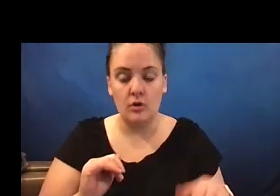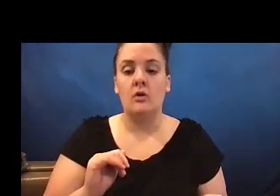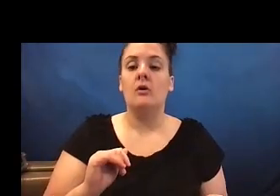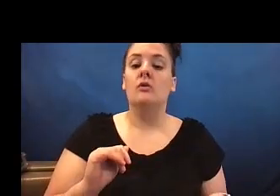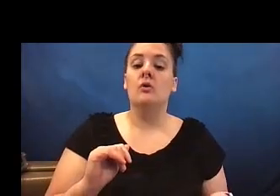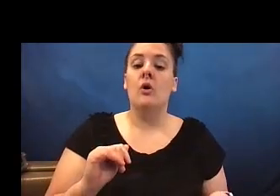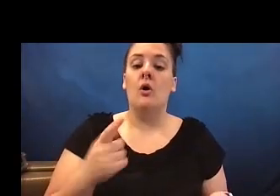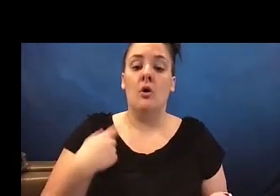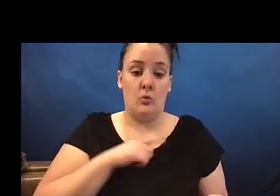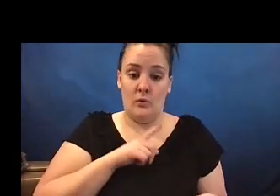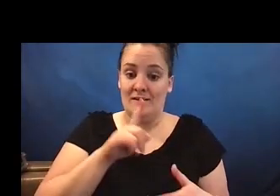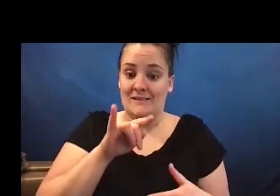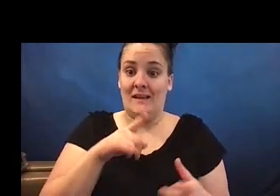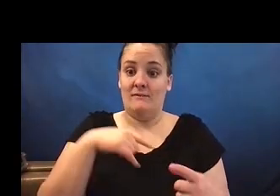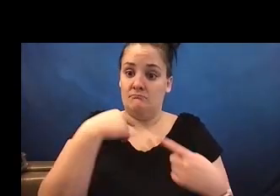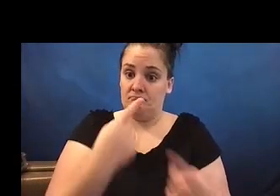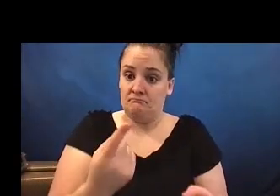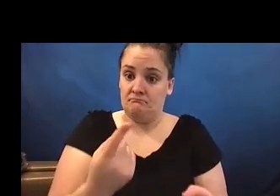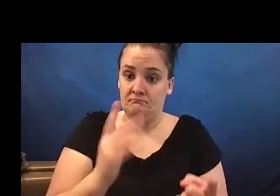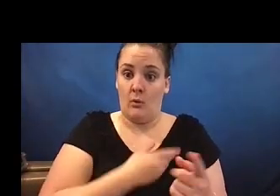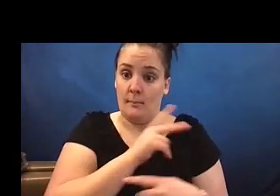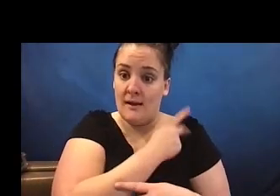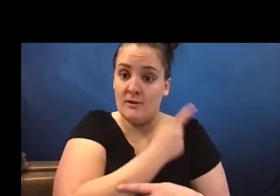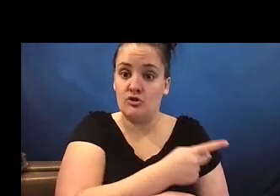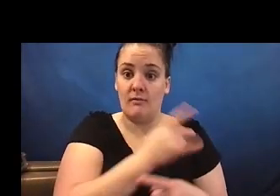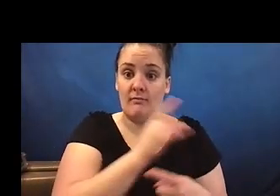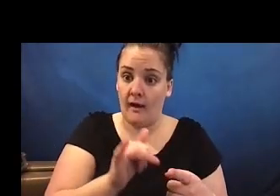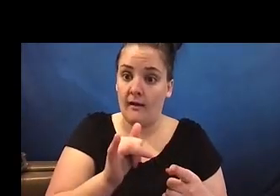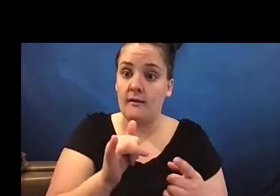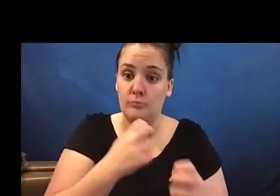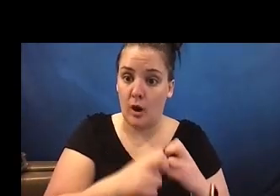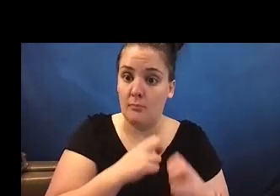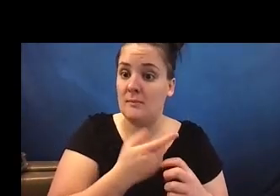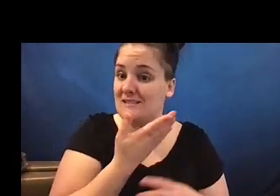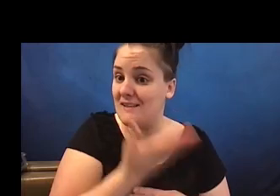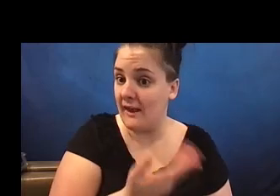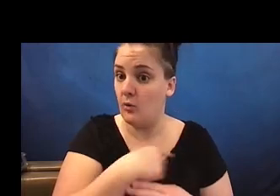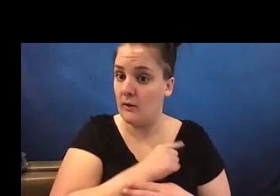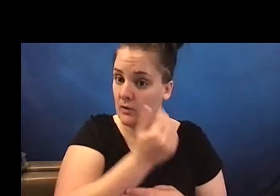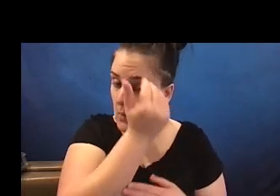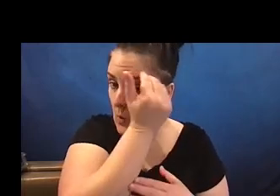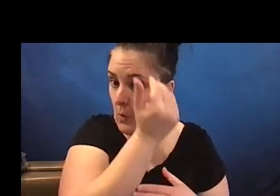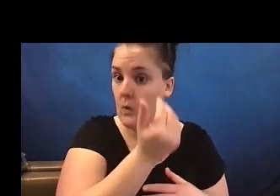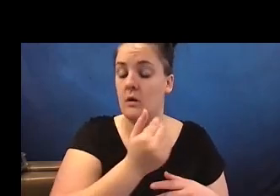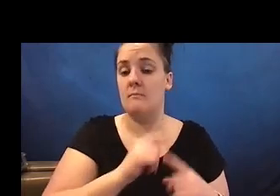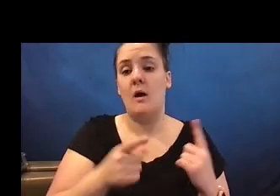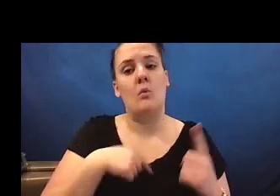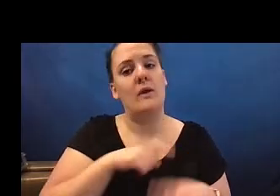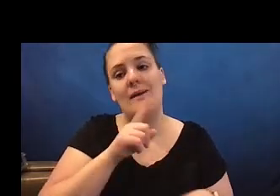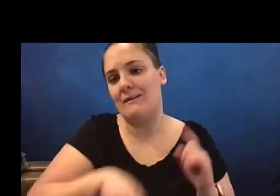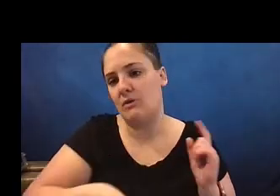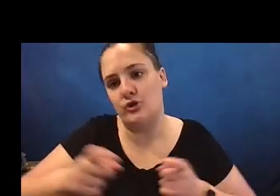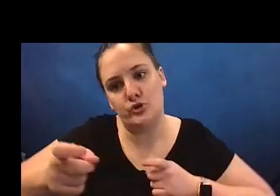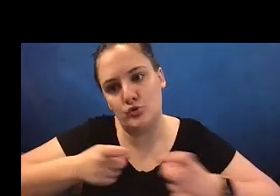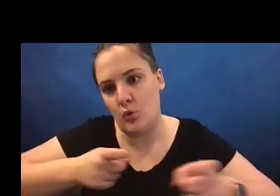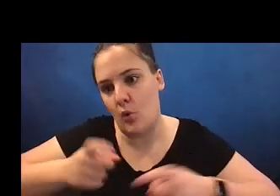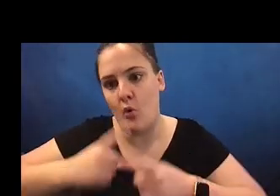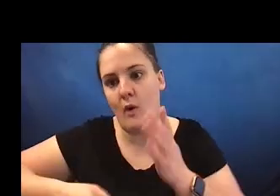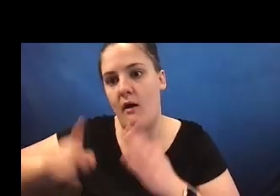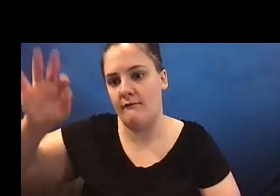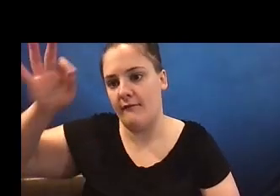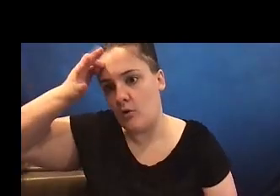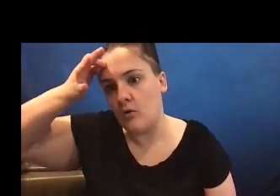have informed our patients that this is out there as an issue and that we don't really have control over what the